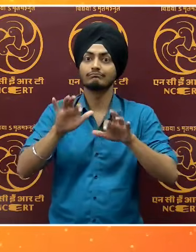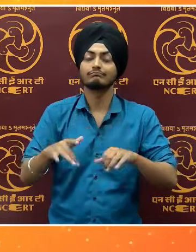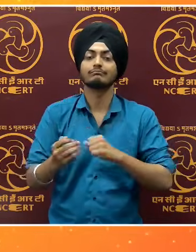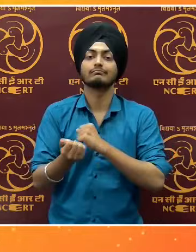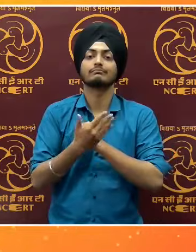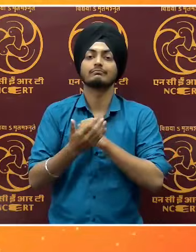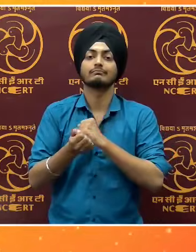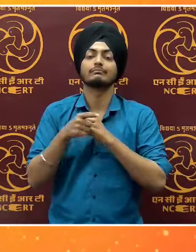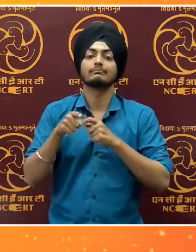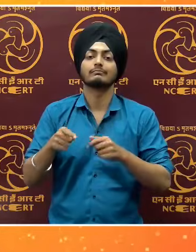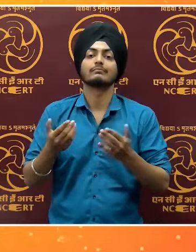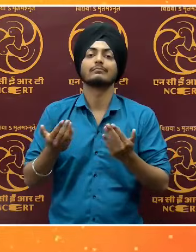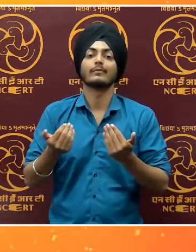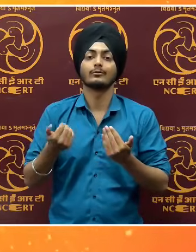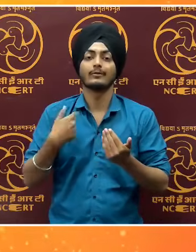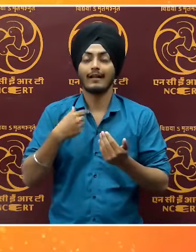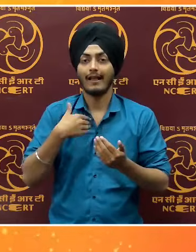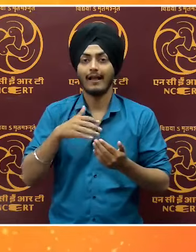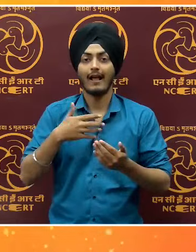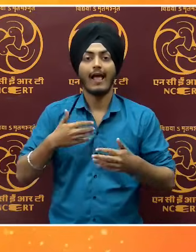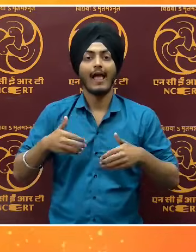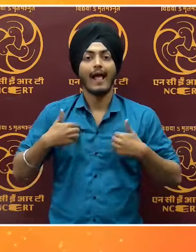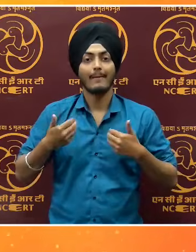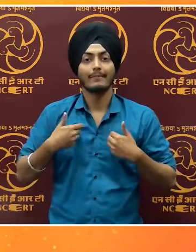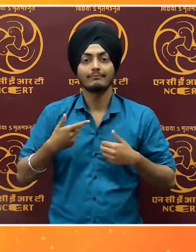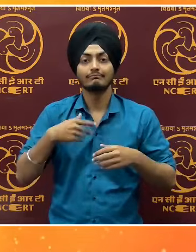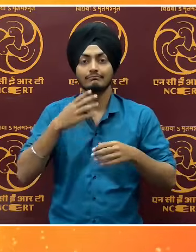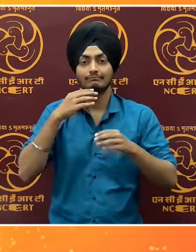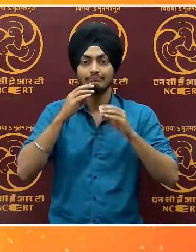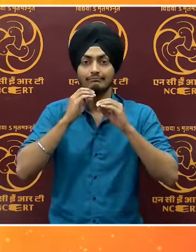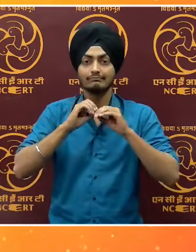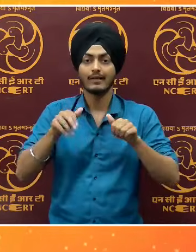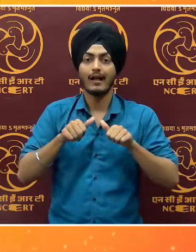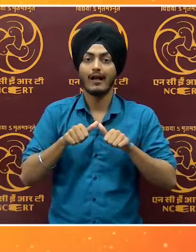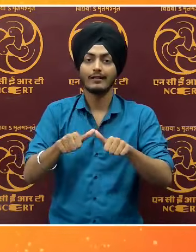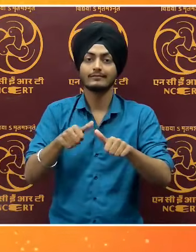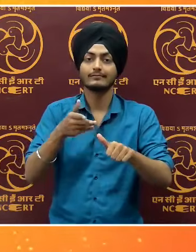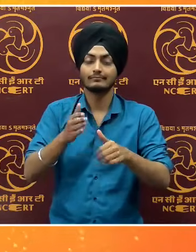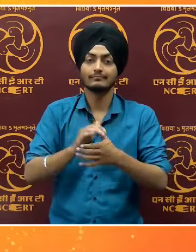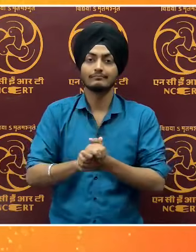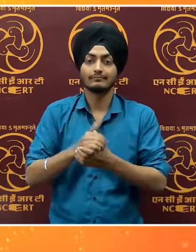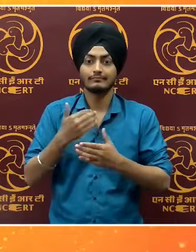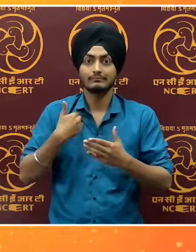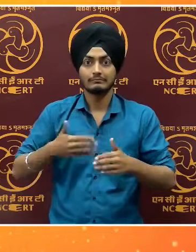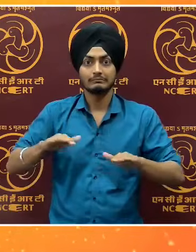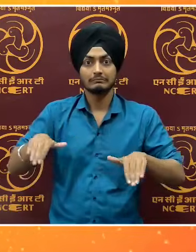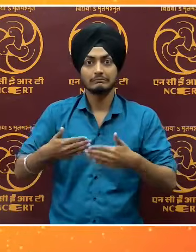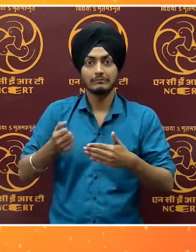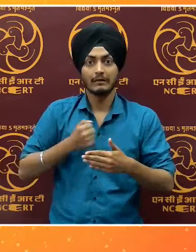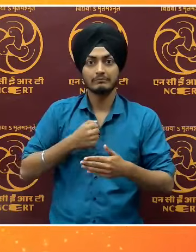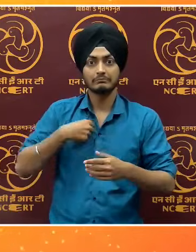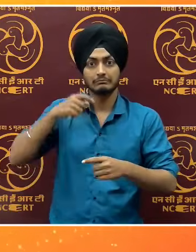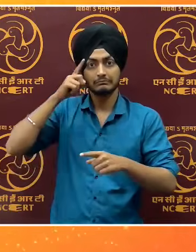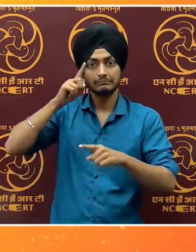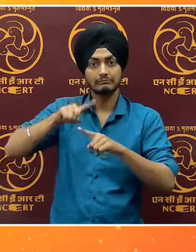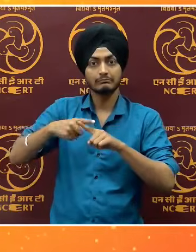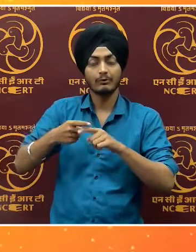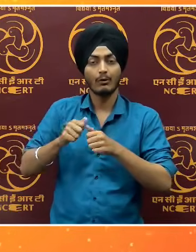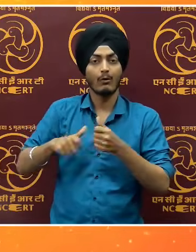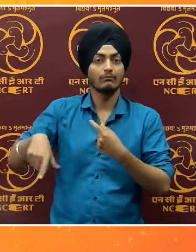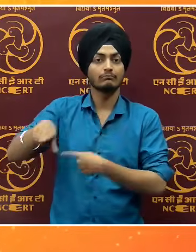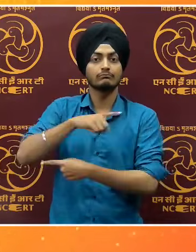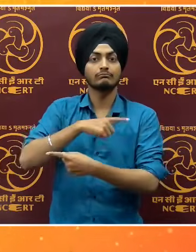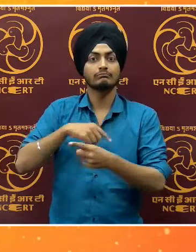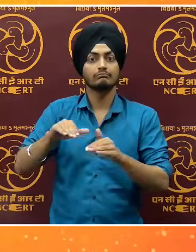than happy to answer all the queries that you will be raising. So let me please introduce our guest to all of us. We have